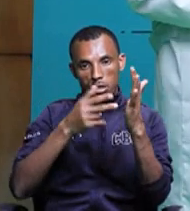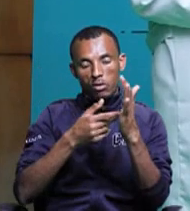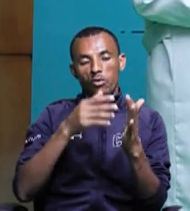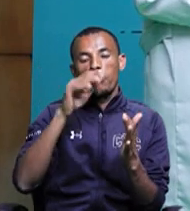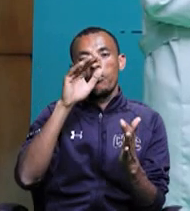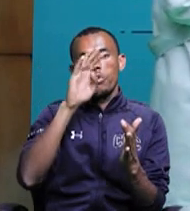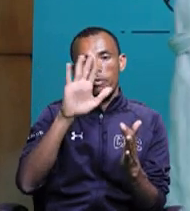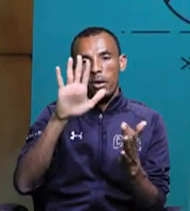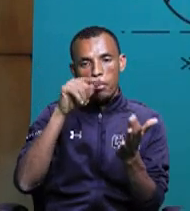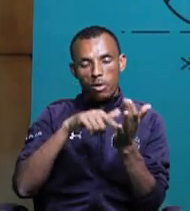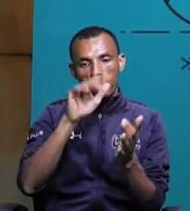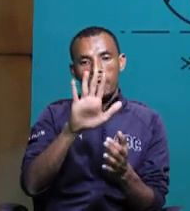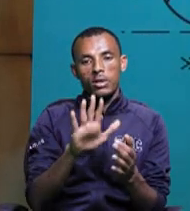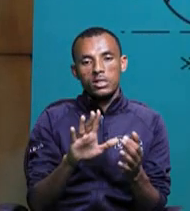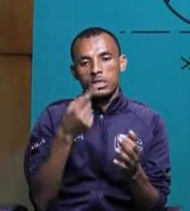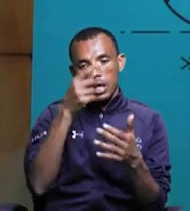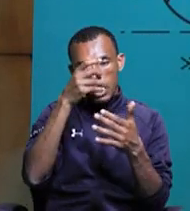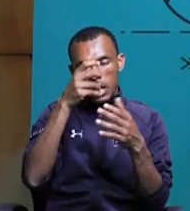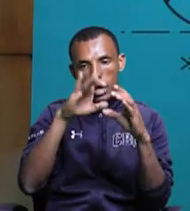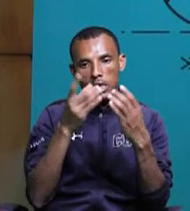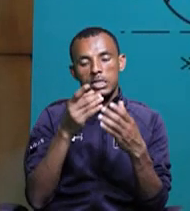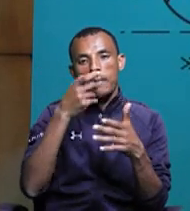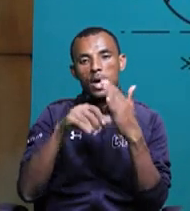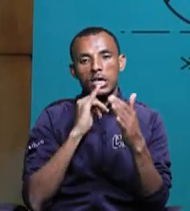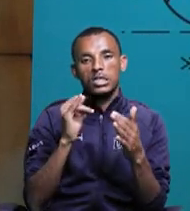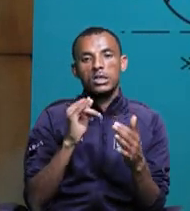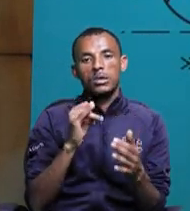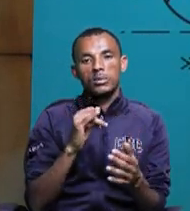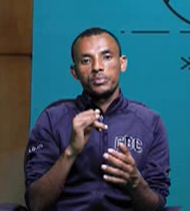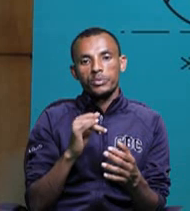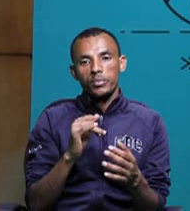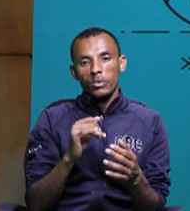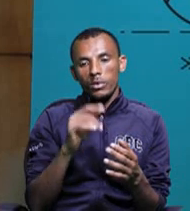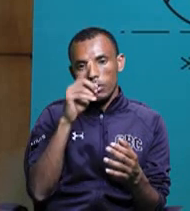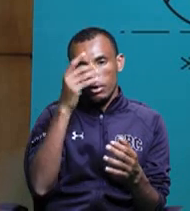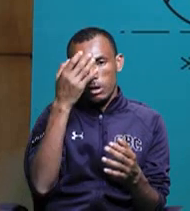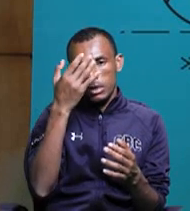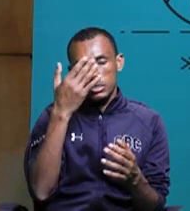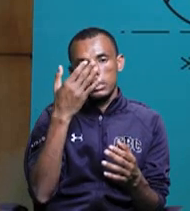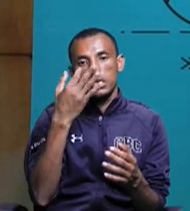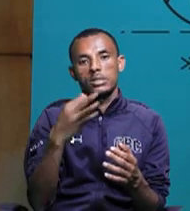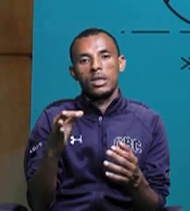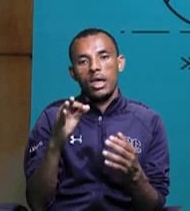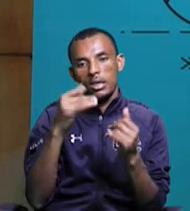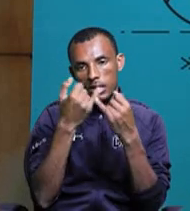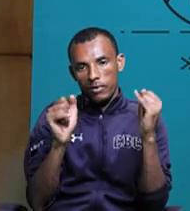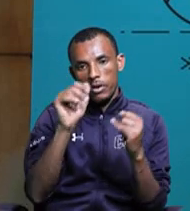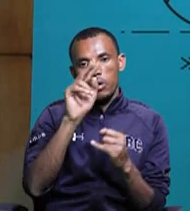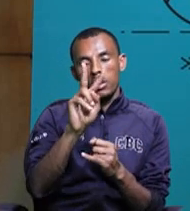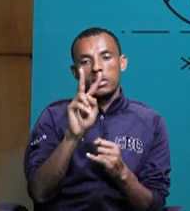For the second class, the class mark is 55 plus 64, 119. When it was added up, divided by